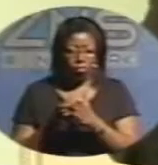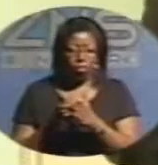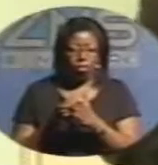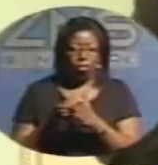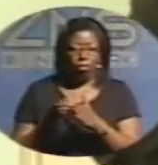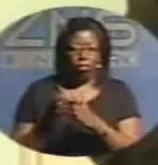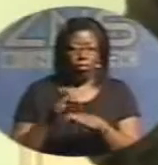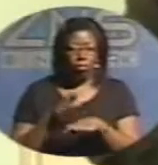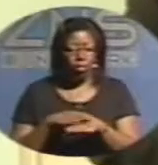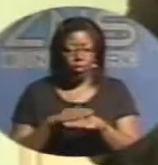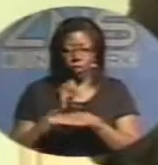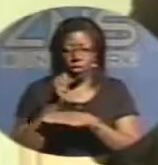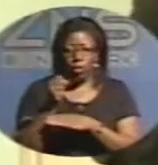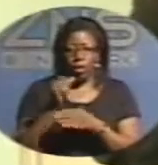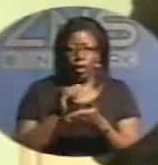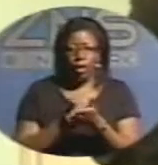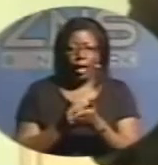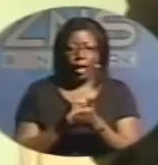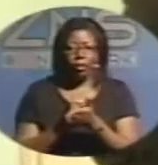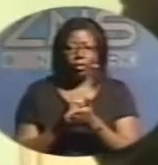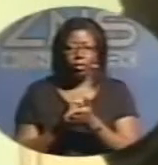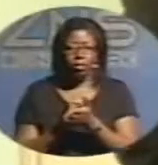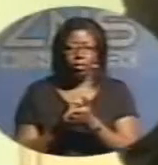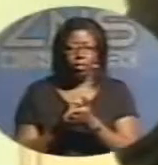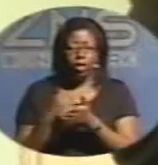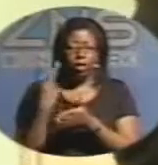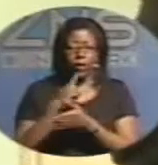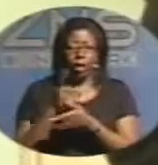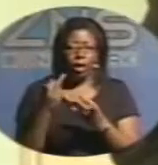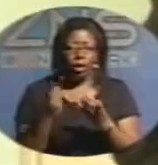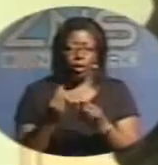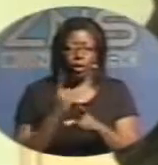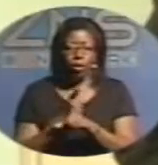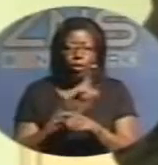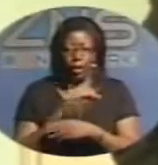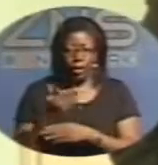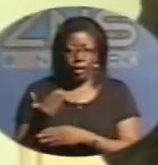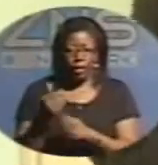with a view to ensuring that we are doing the right thing for each of you.